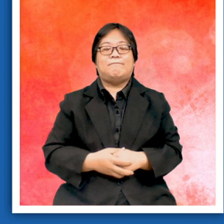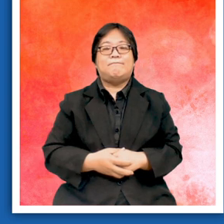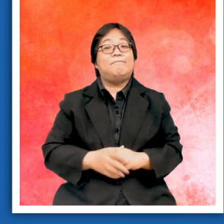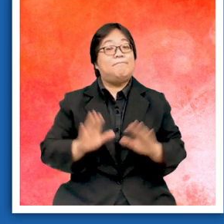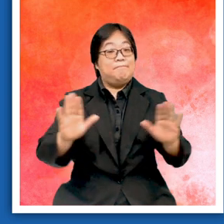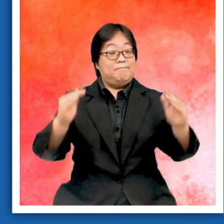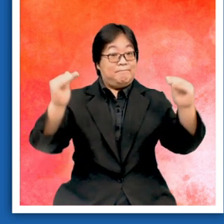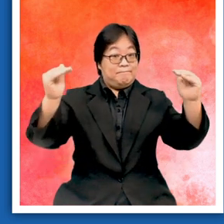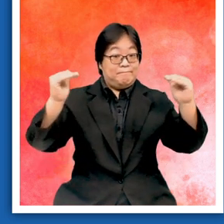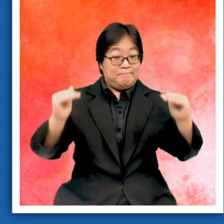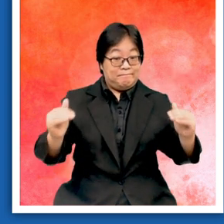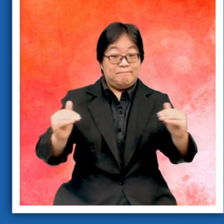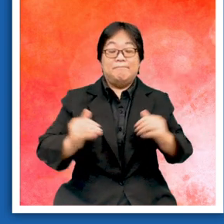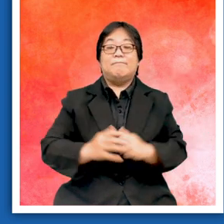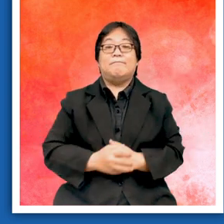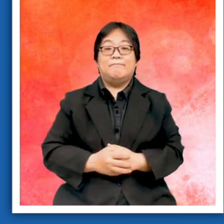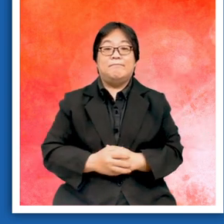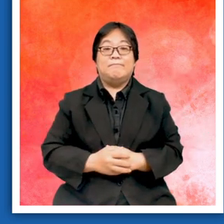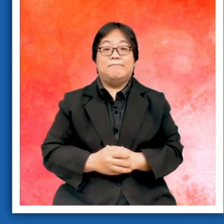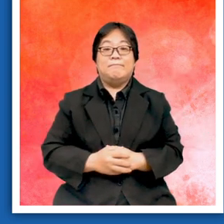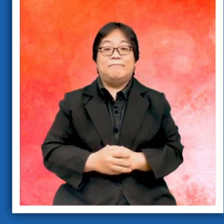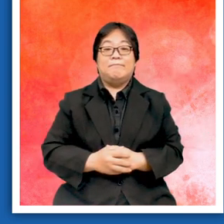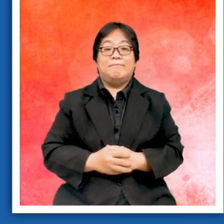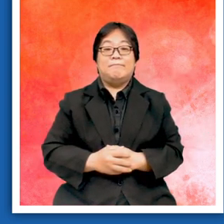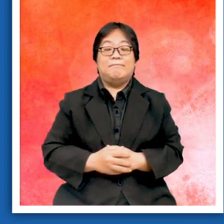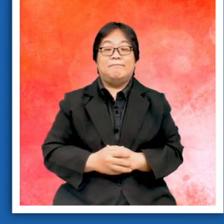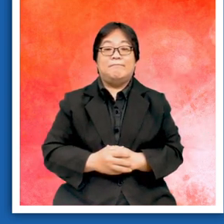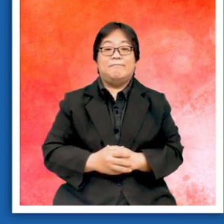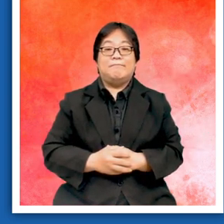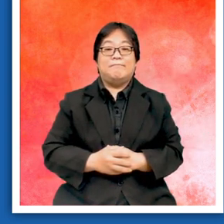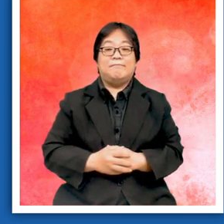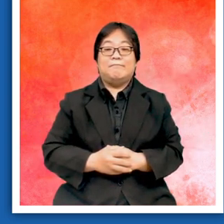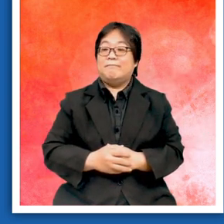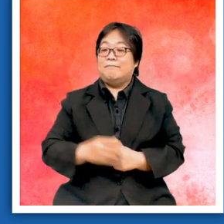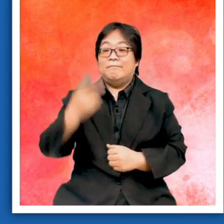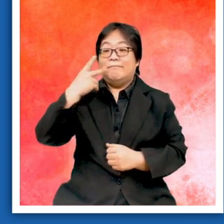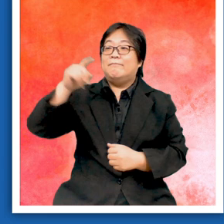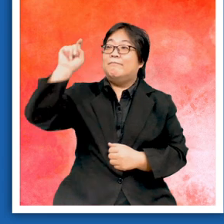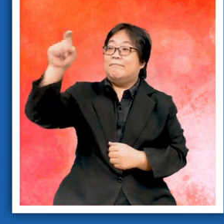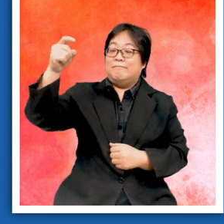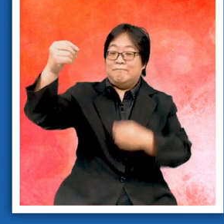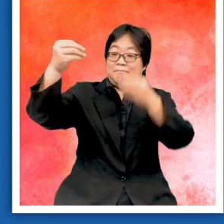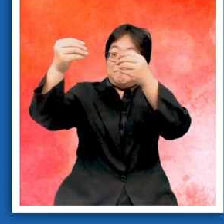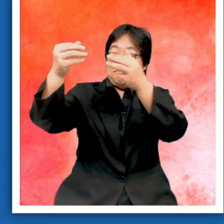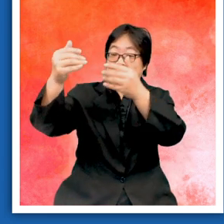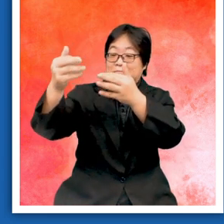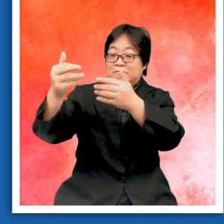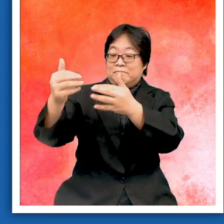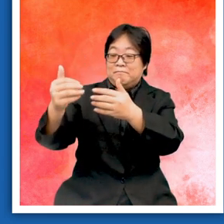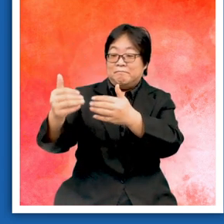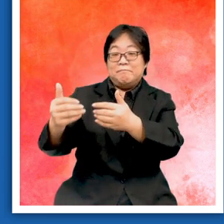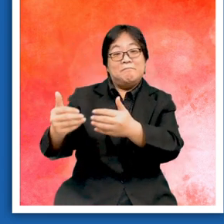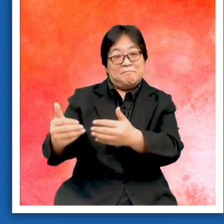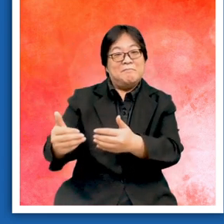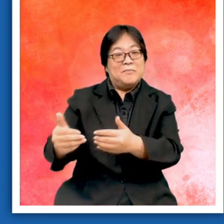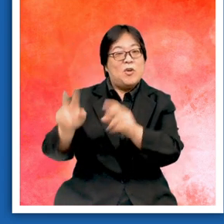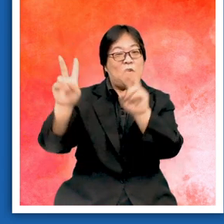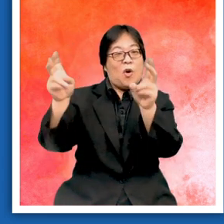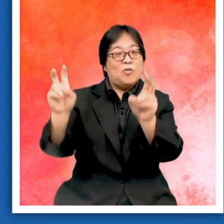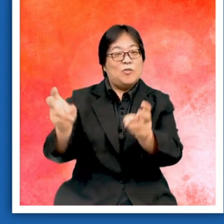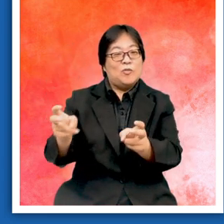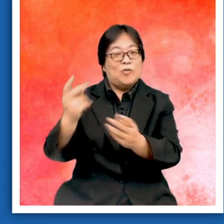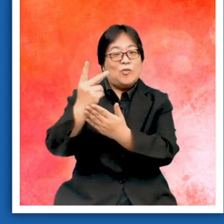Now, let's see what you can see when you log in to the certain course